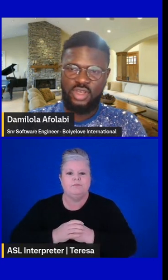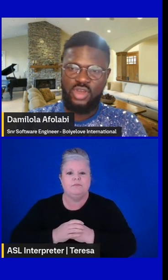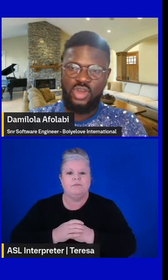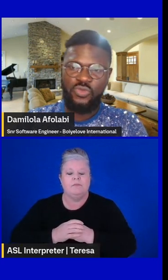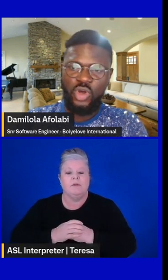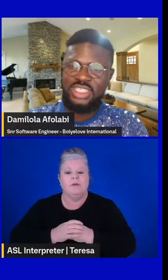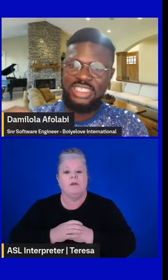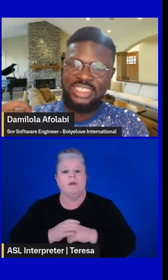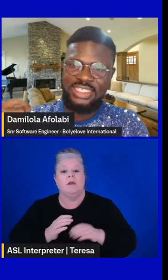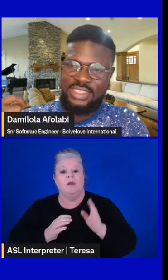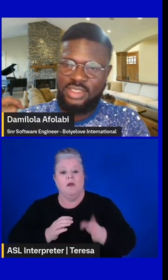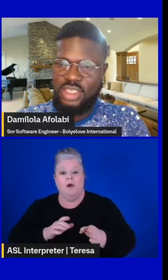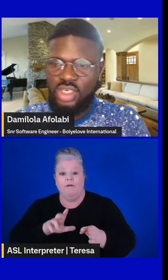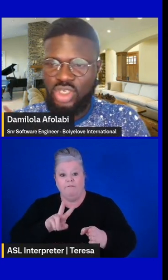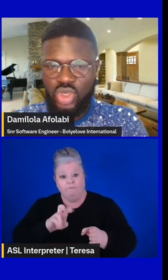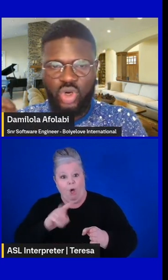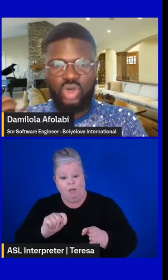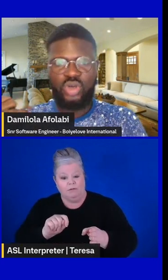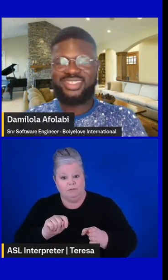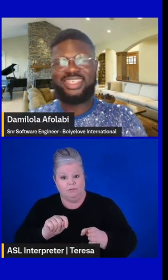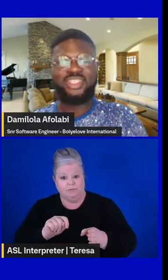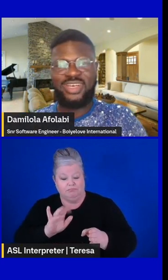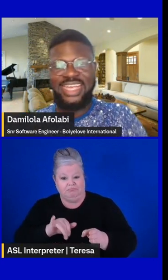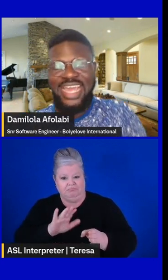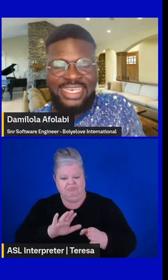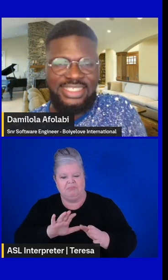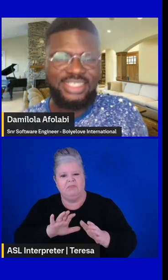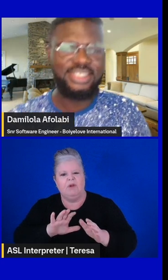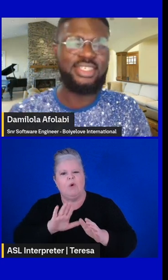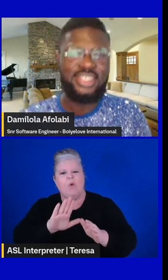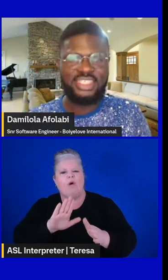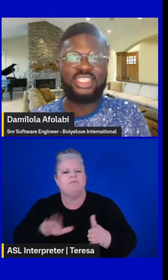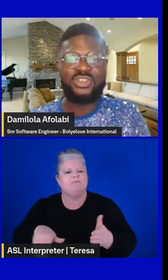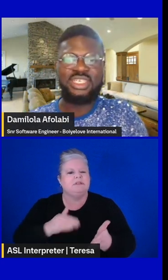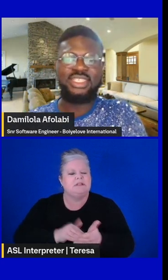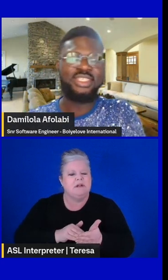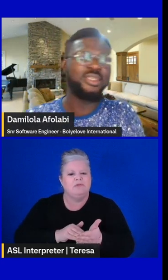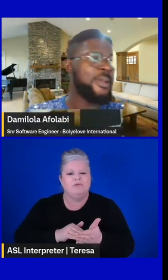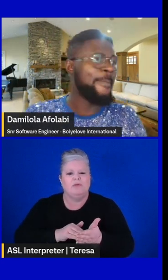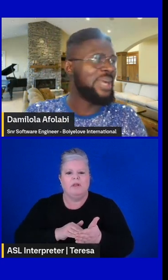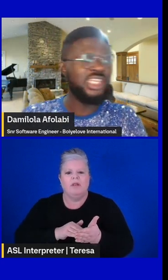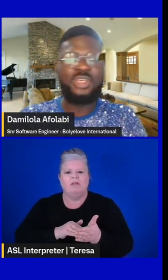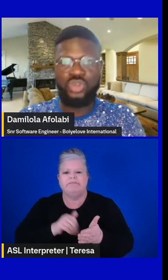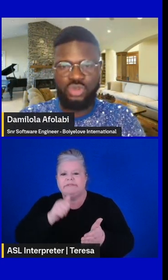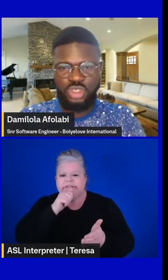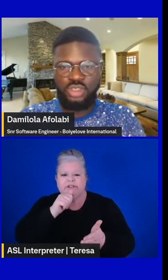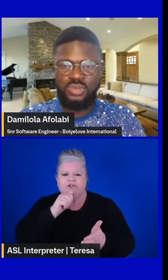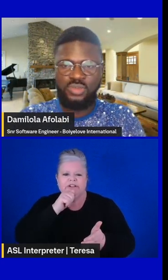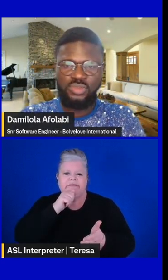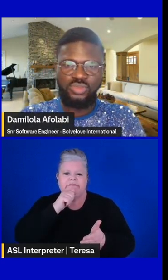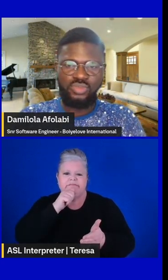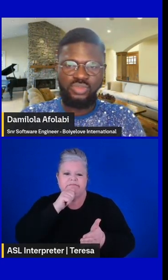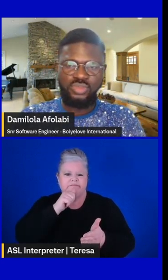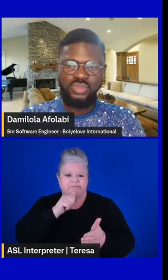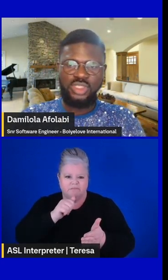Vault. Vault is your centralized secret management